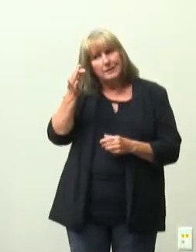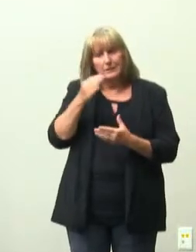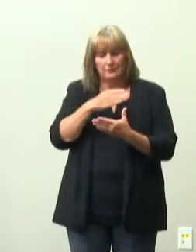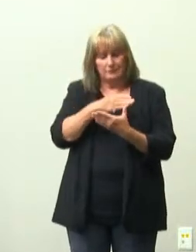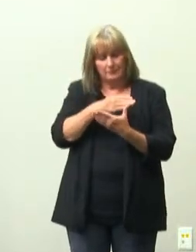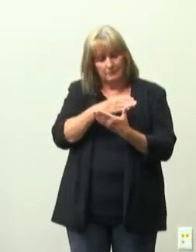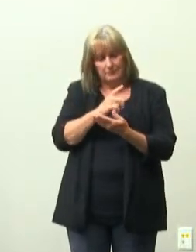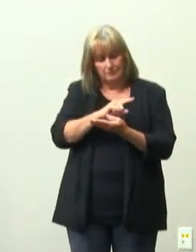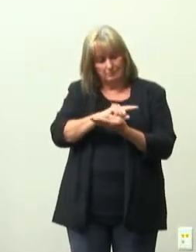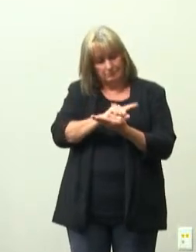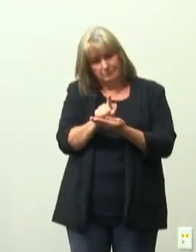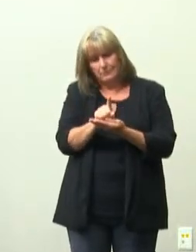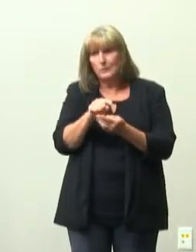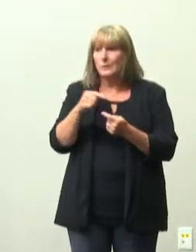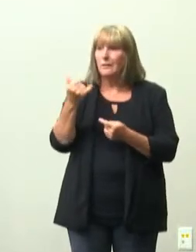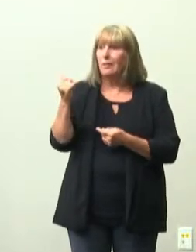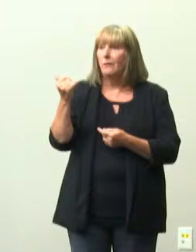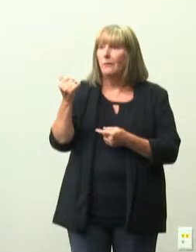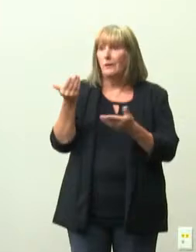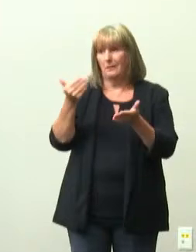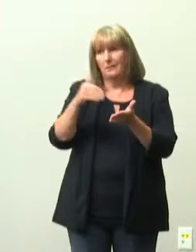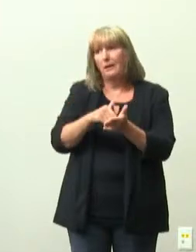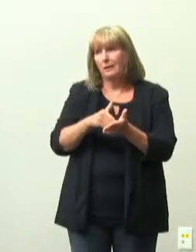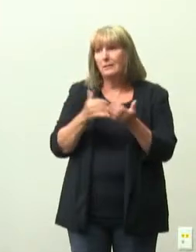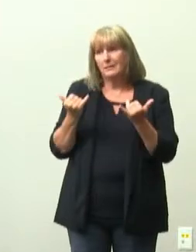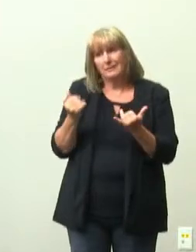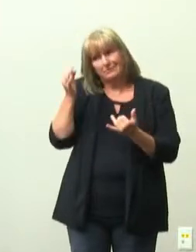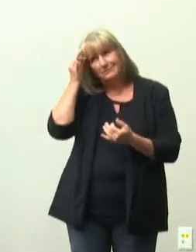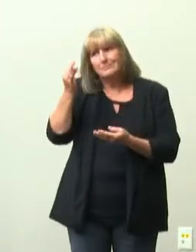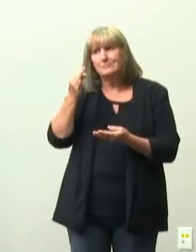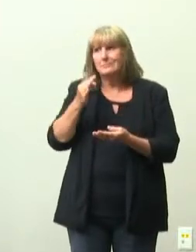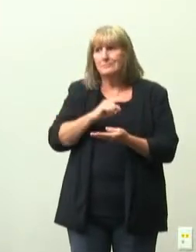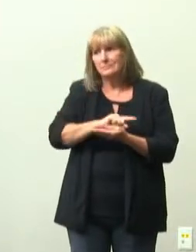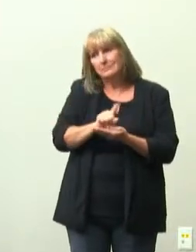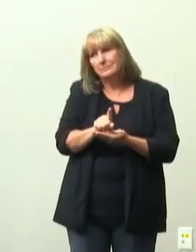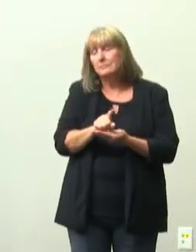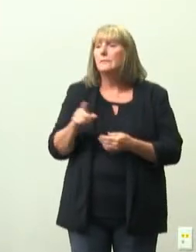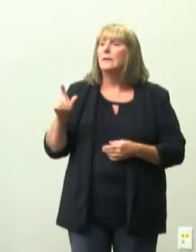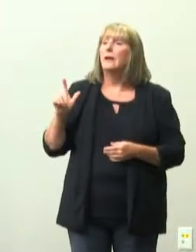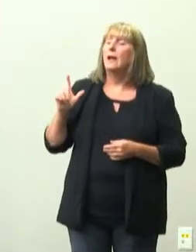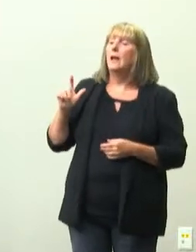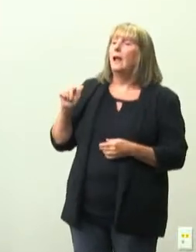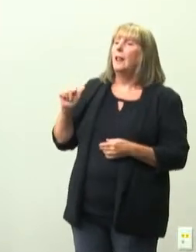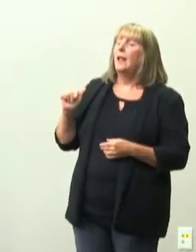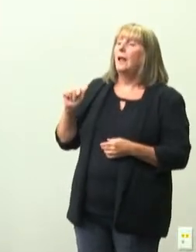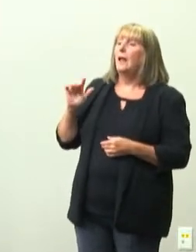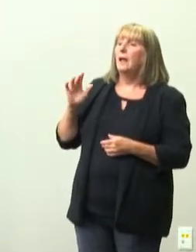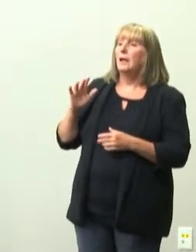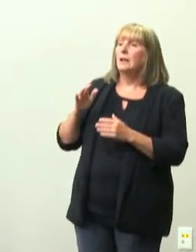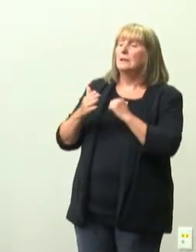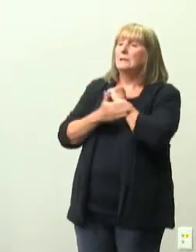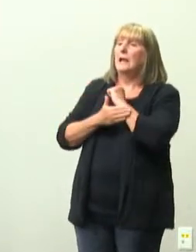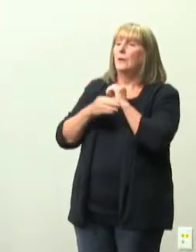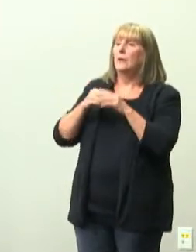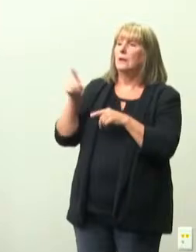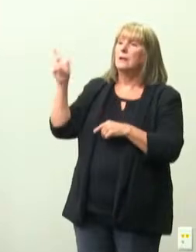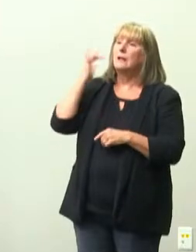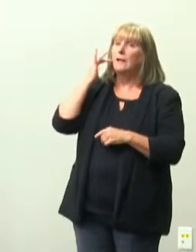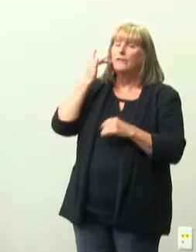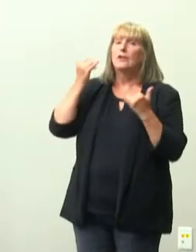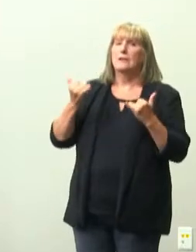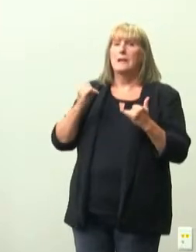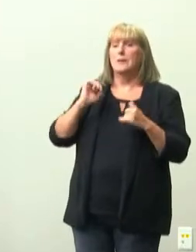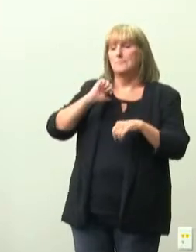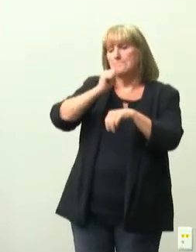to yellow right now again. LA County in California just issued another mask mandate for